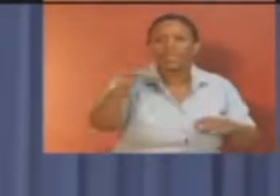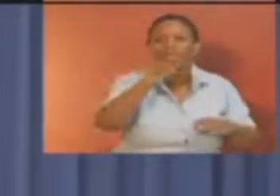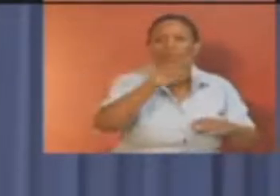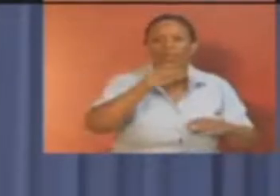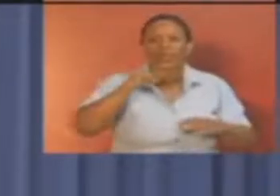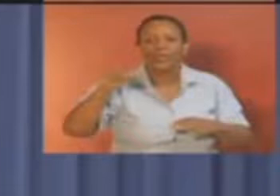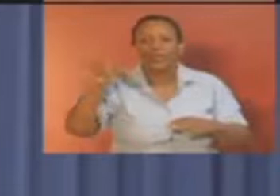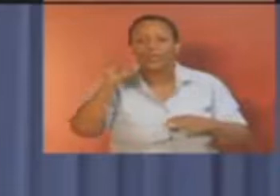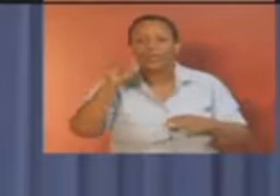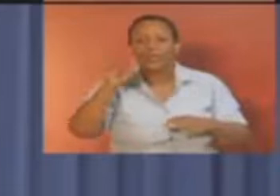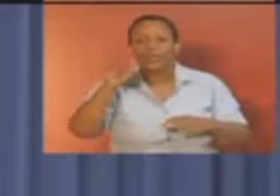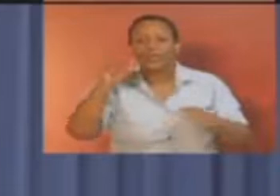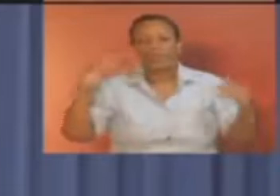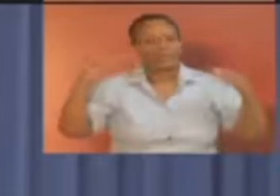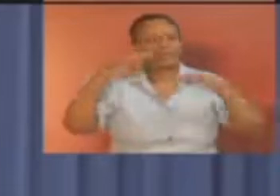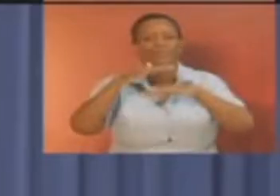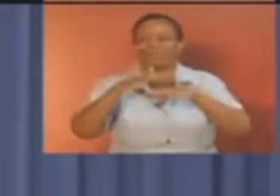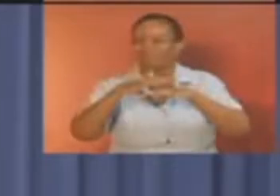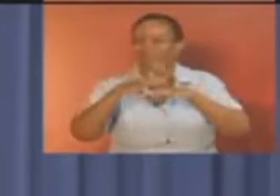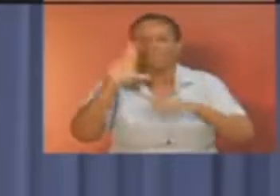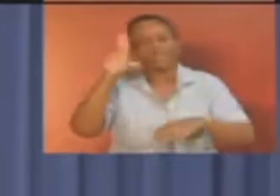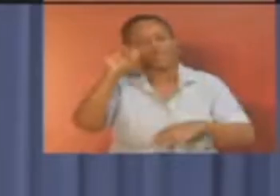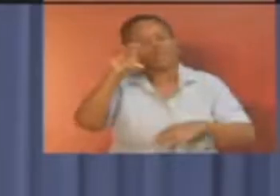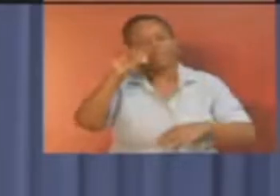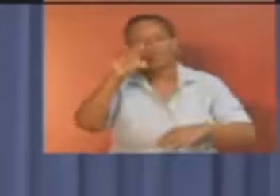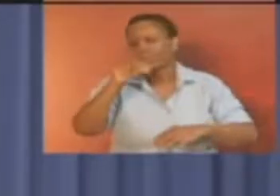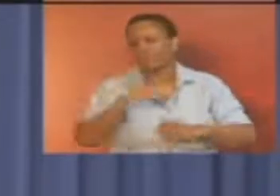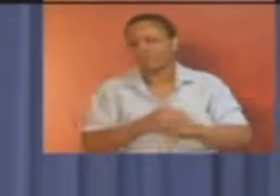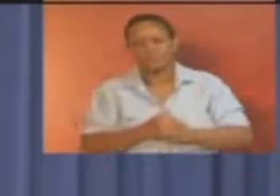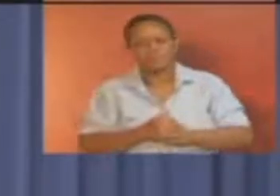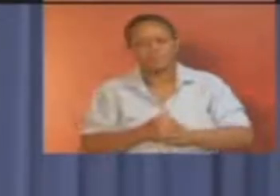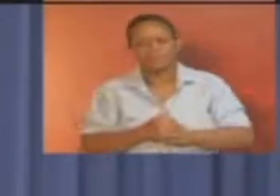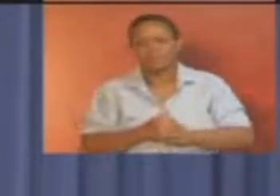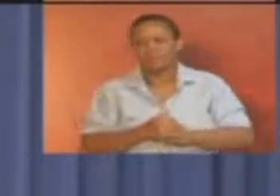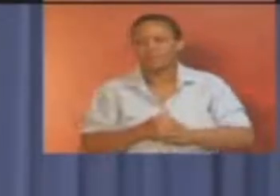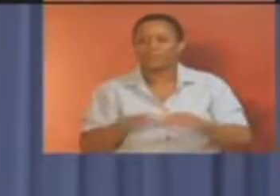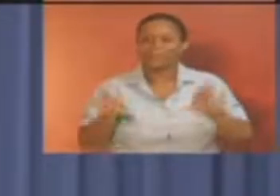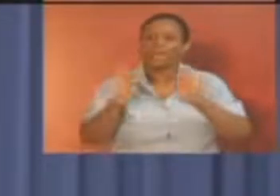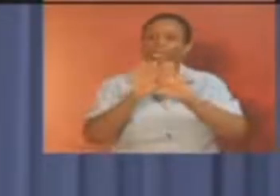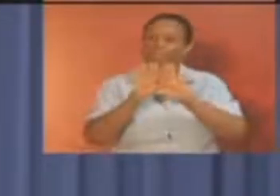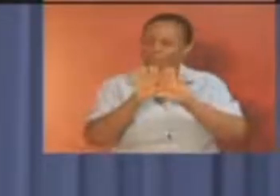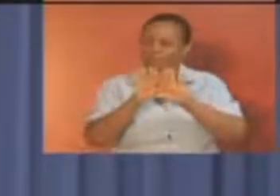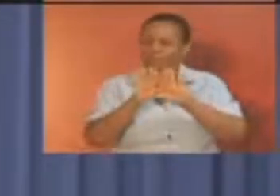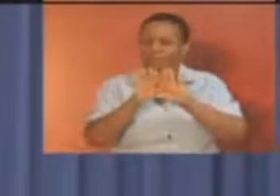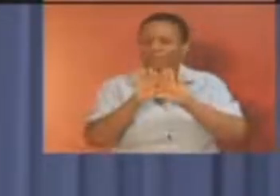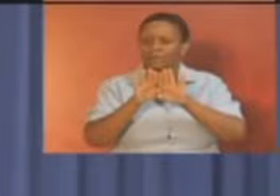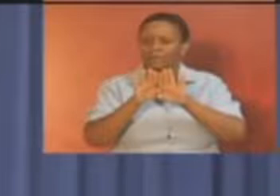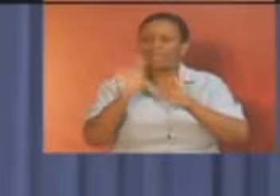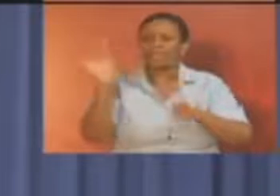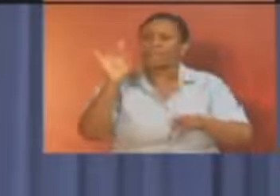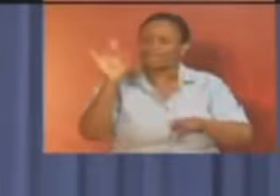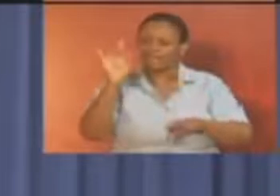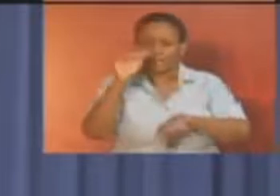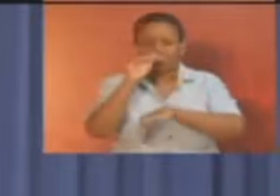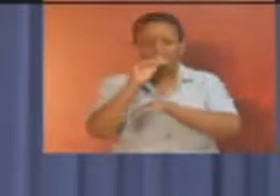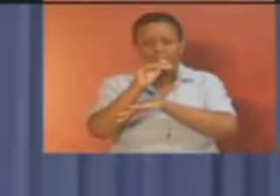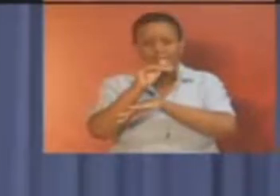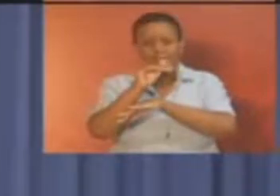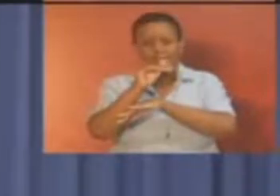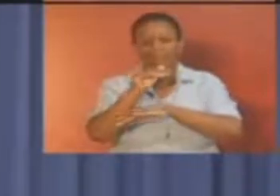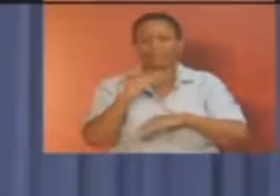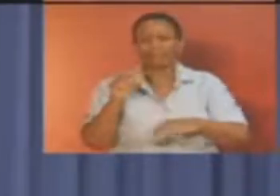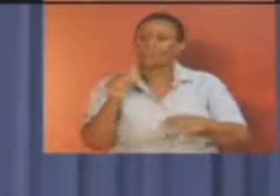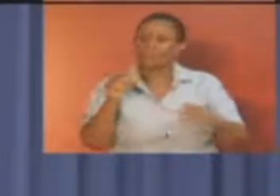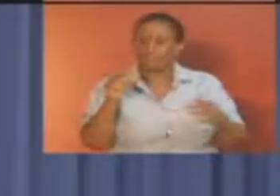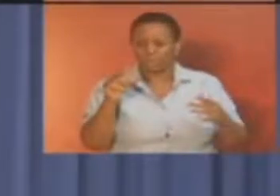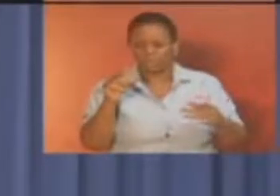And supermarket closes at 8 o'clock. Don't turn up there at 7:30, because it have a lot of other people doing that too. Right? Try and